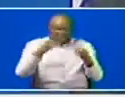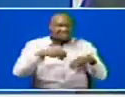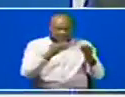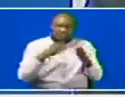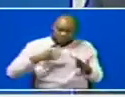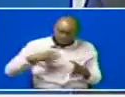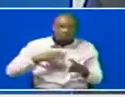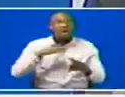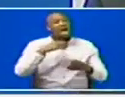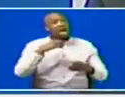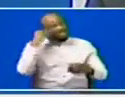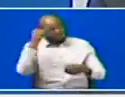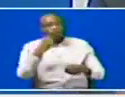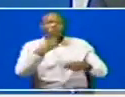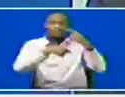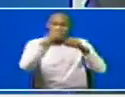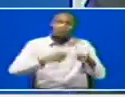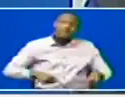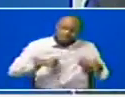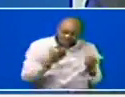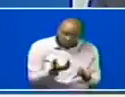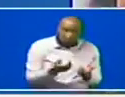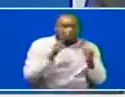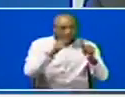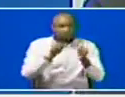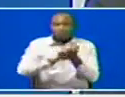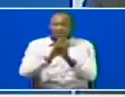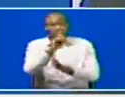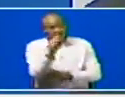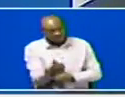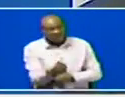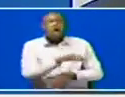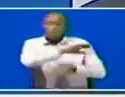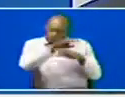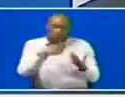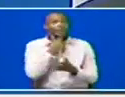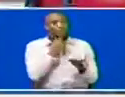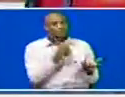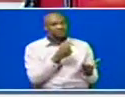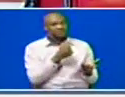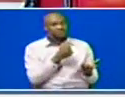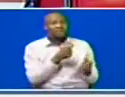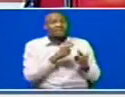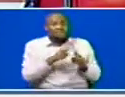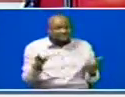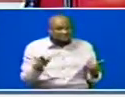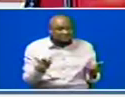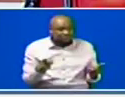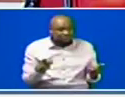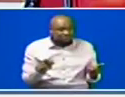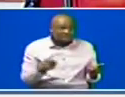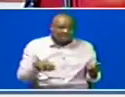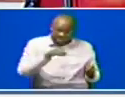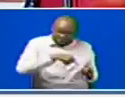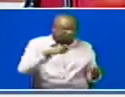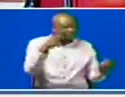opportunity to develop their lives, that mm-hmm. is stable and mm-hmm. open to reconciliation. All these things we want. Right. But we